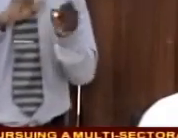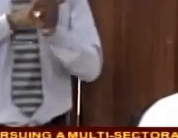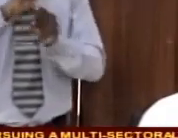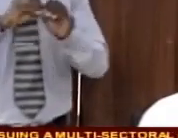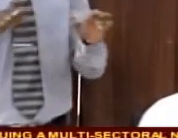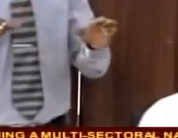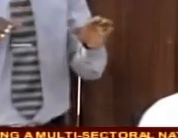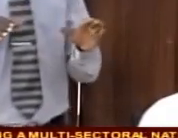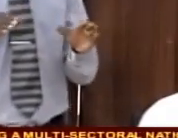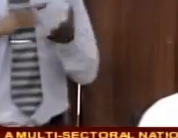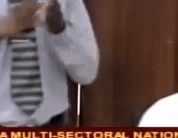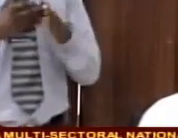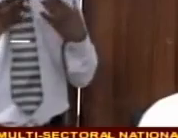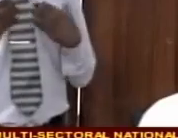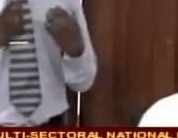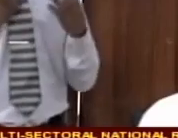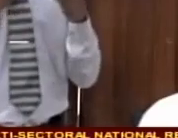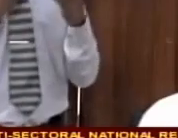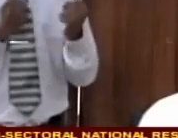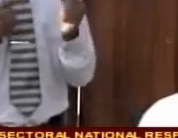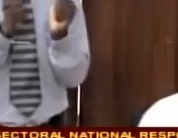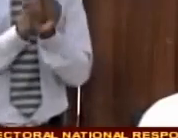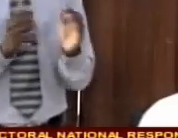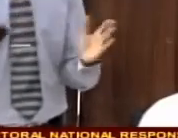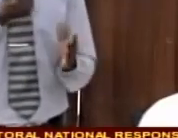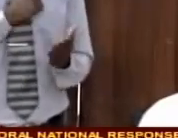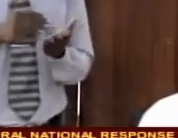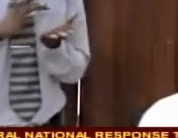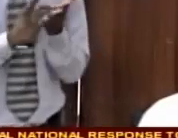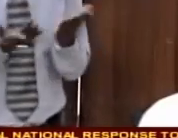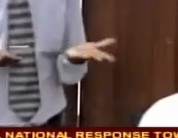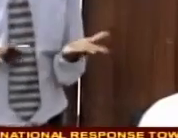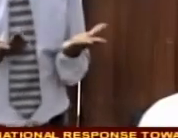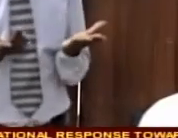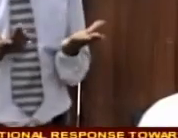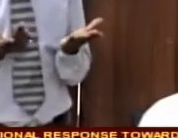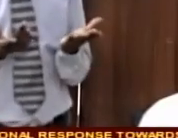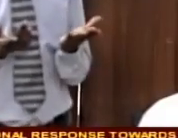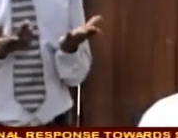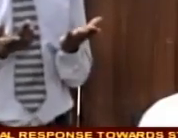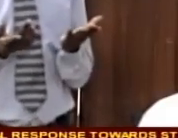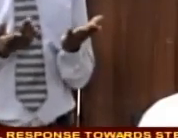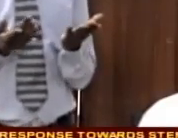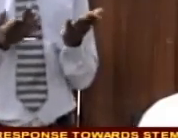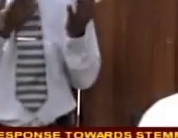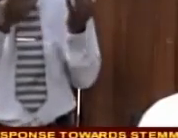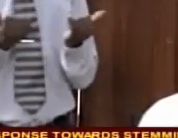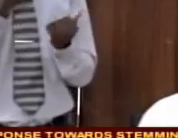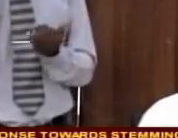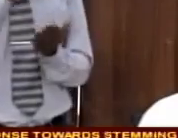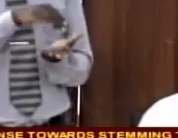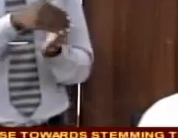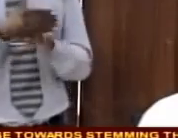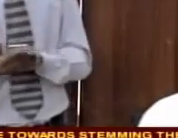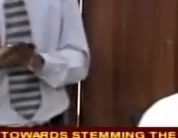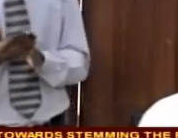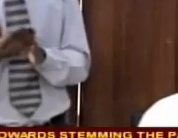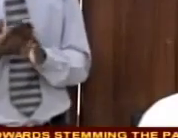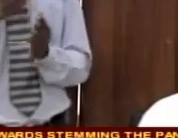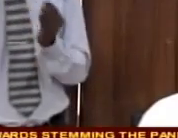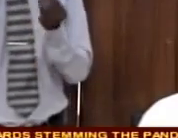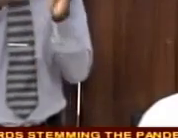recover without intervention. For the death recorded, are